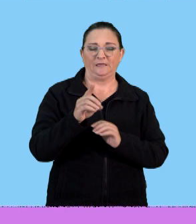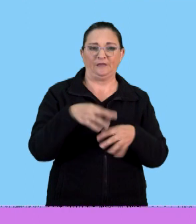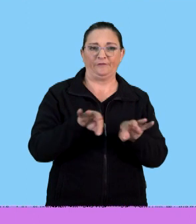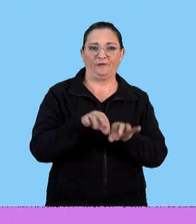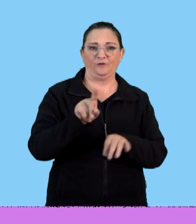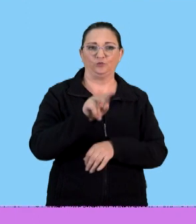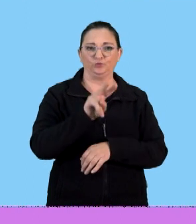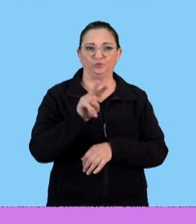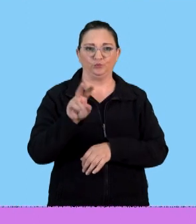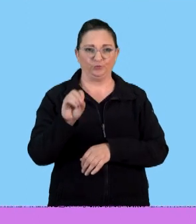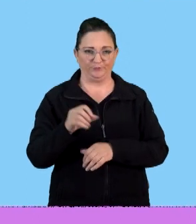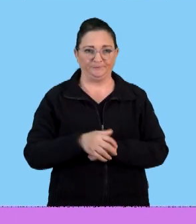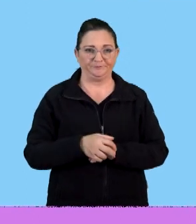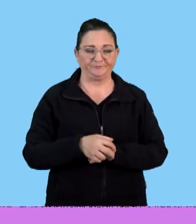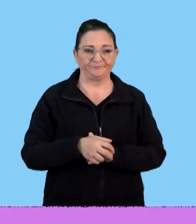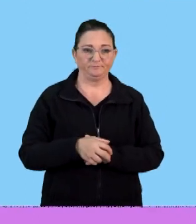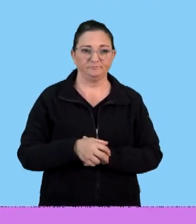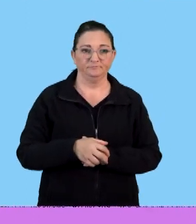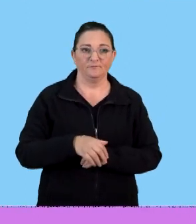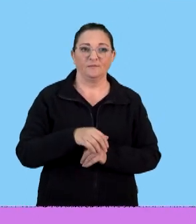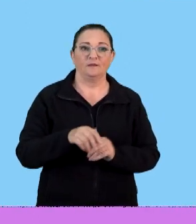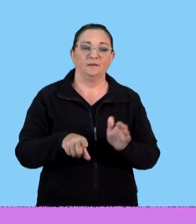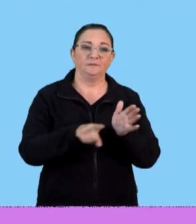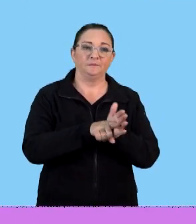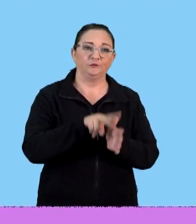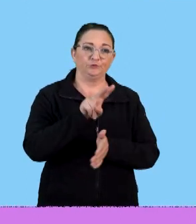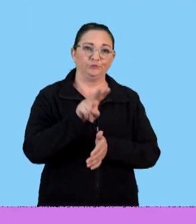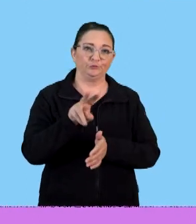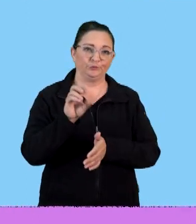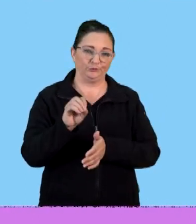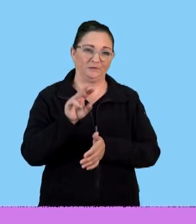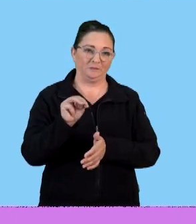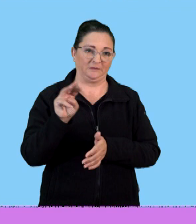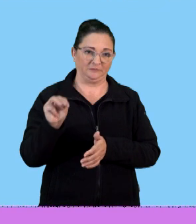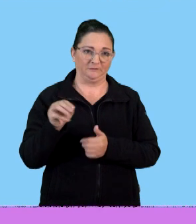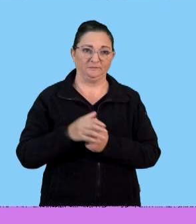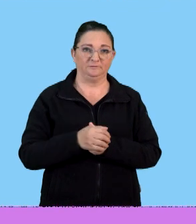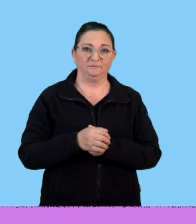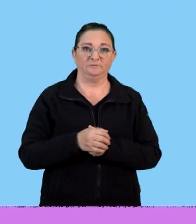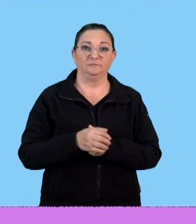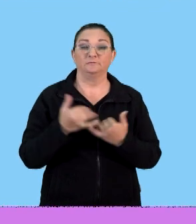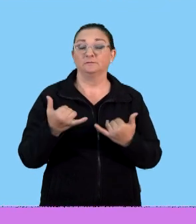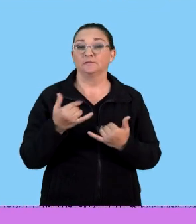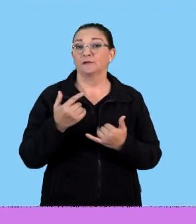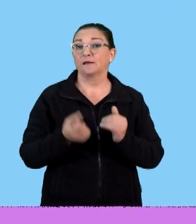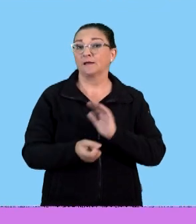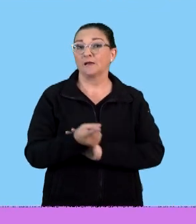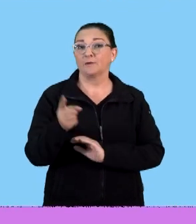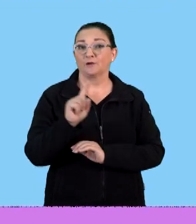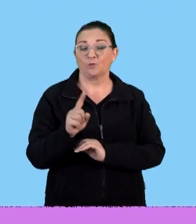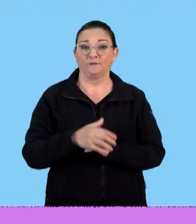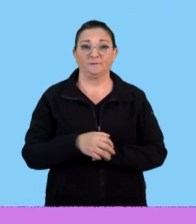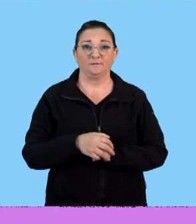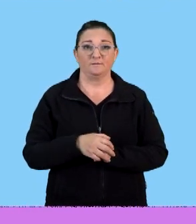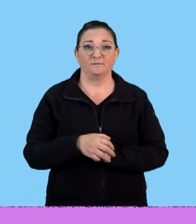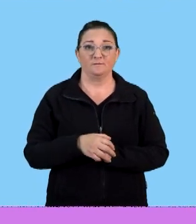value of D? Length there is 220, minus 220 millimeters. Okay, so what will